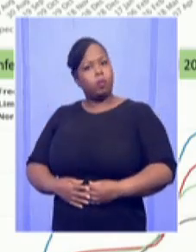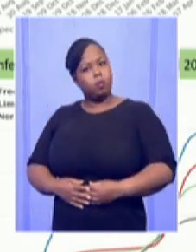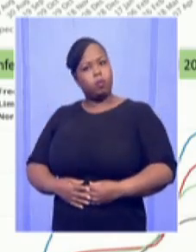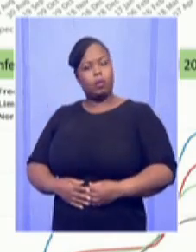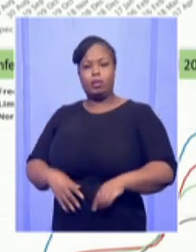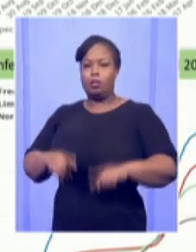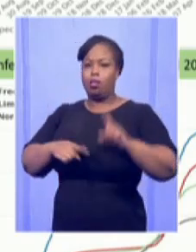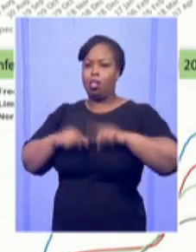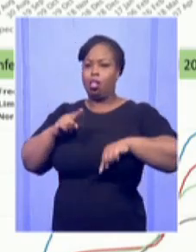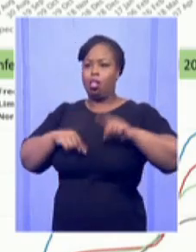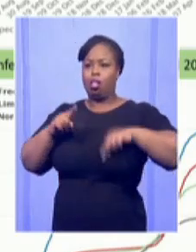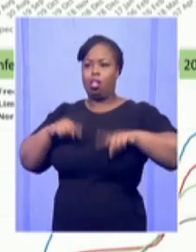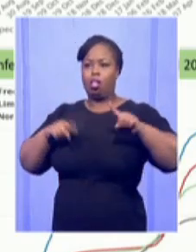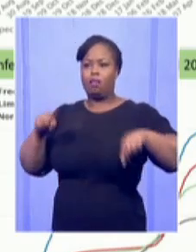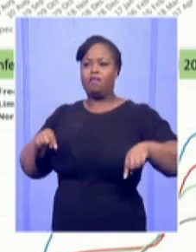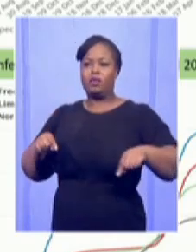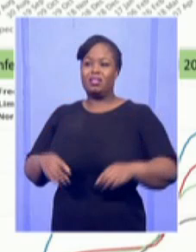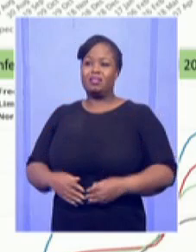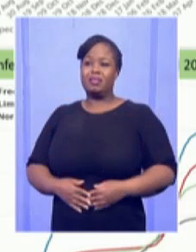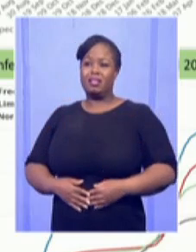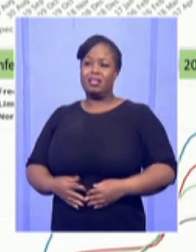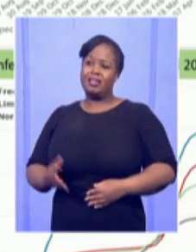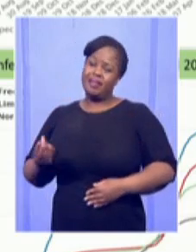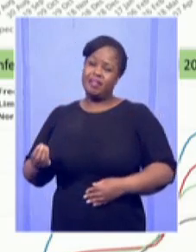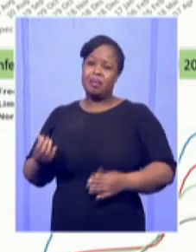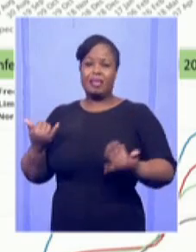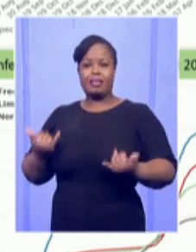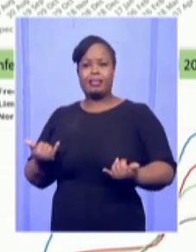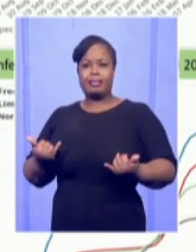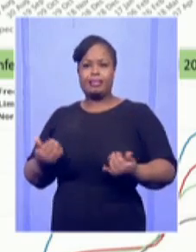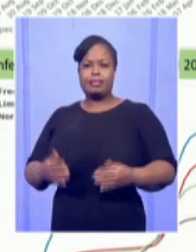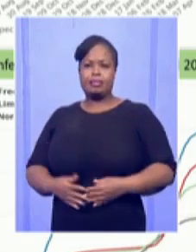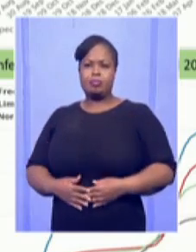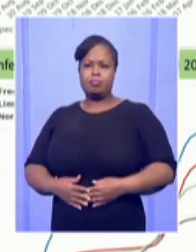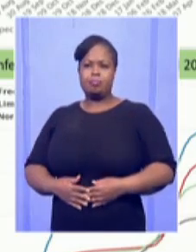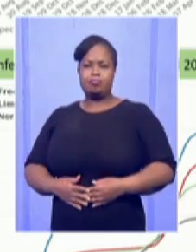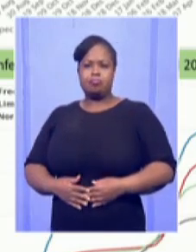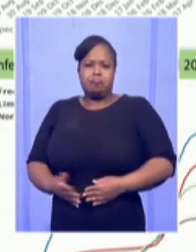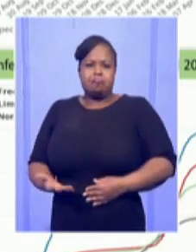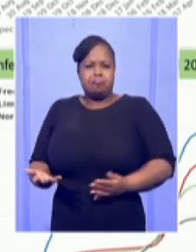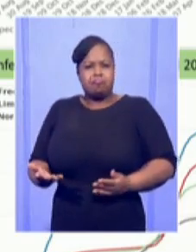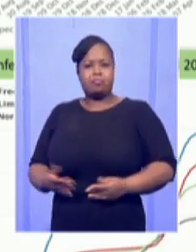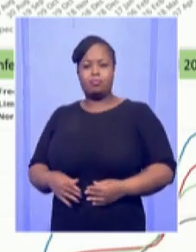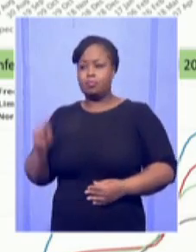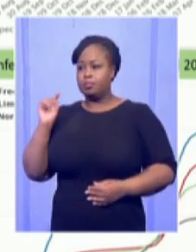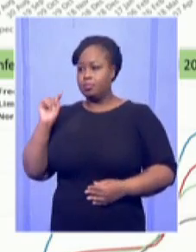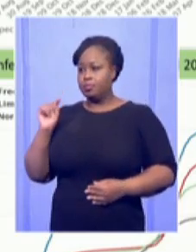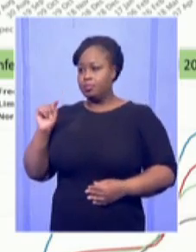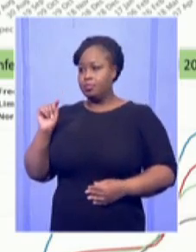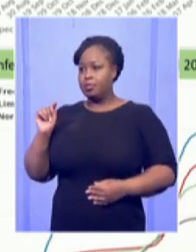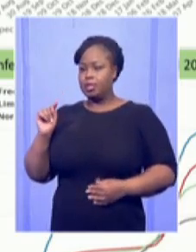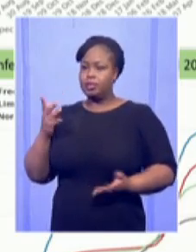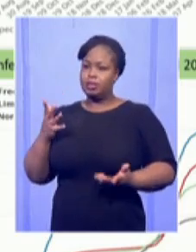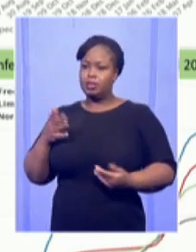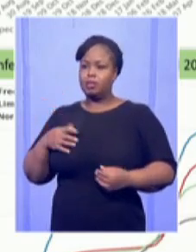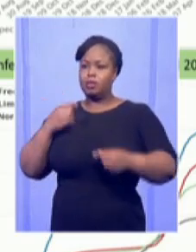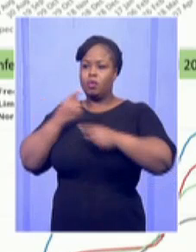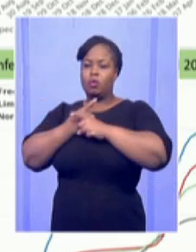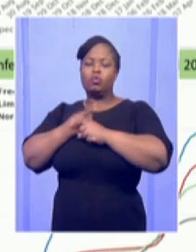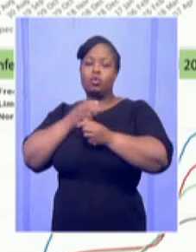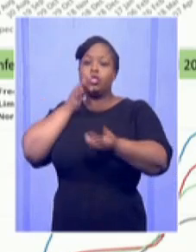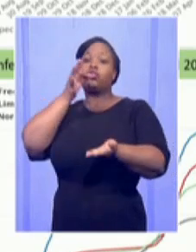dynamic in the space. But you'll find that in this chapter, recommendations are